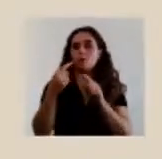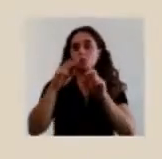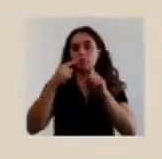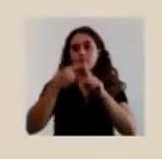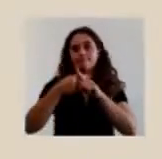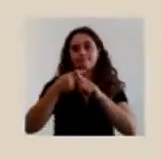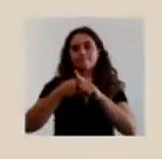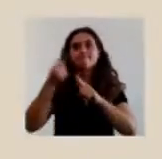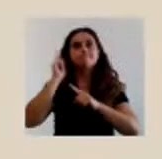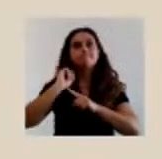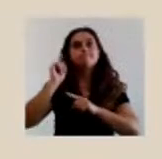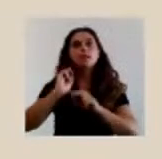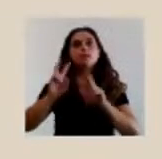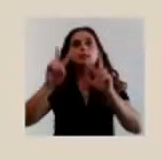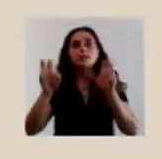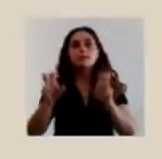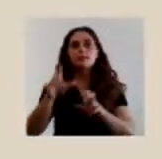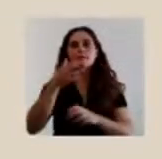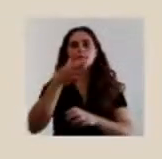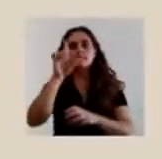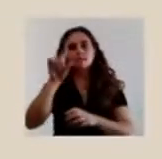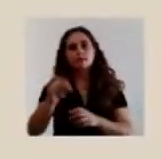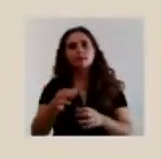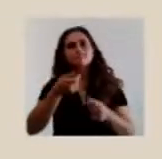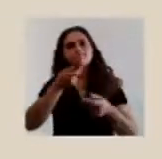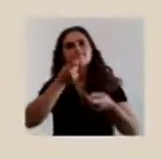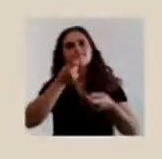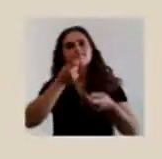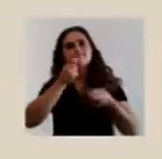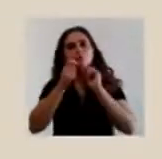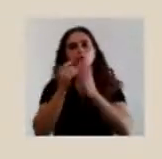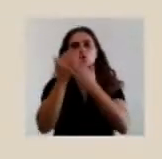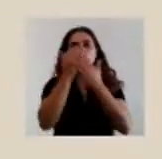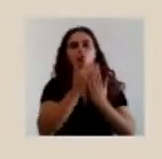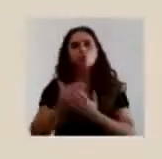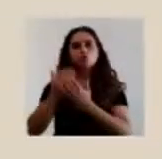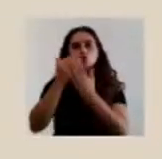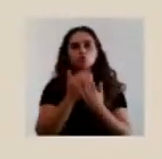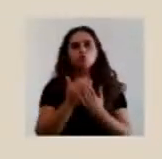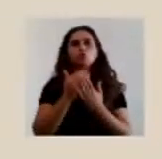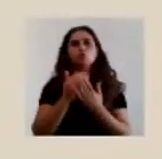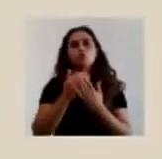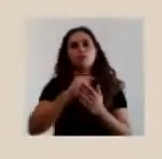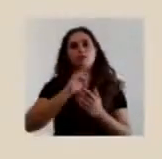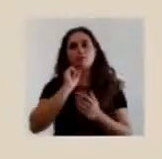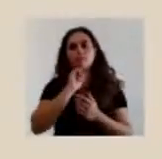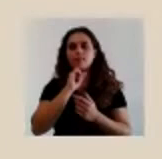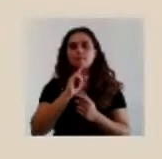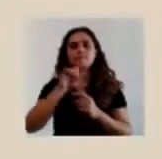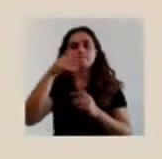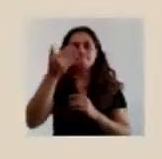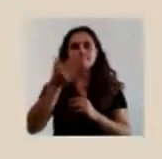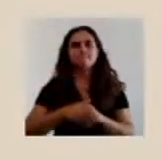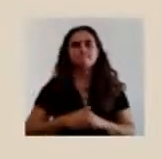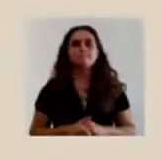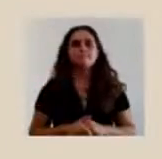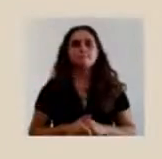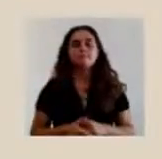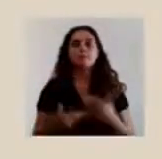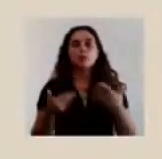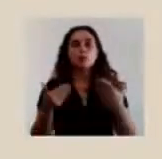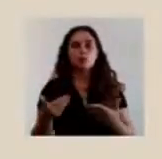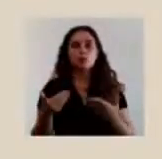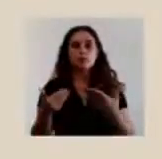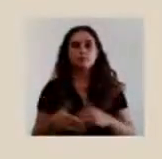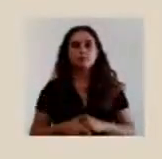and as such, convinced you that discussing, studying, and addressing it are worthwhile endeavors.